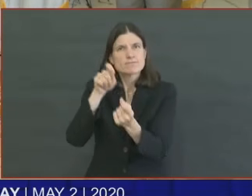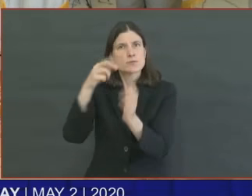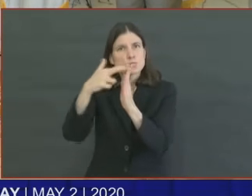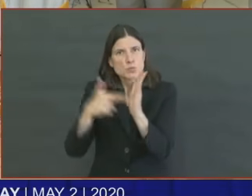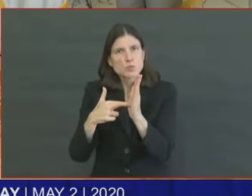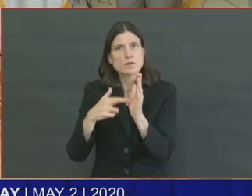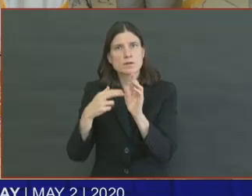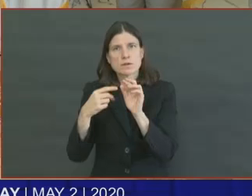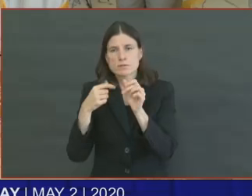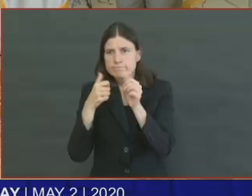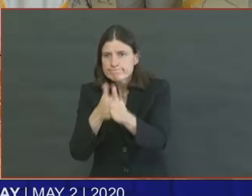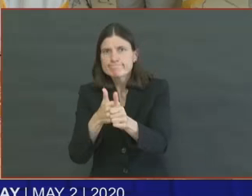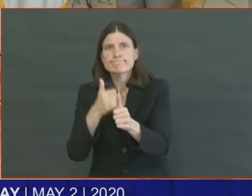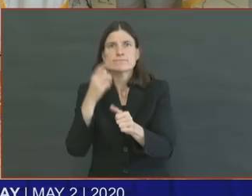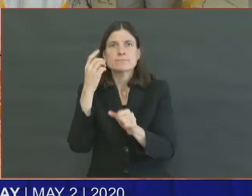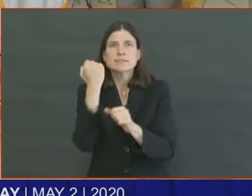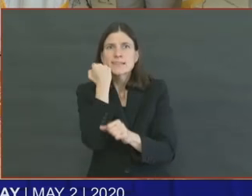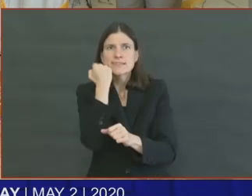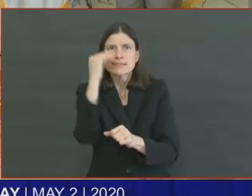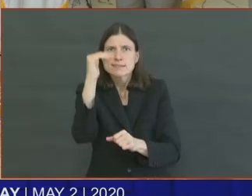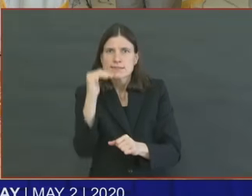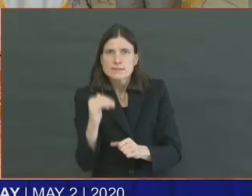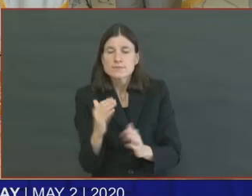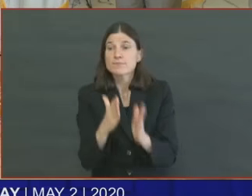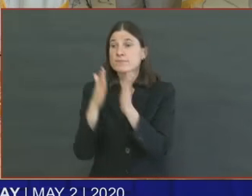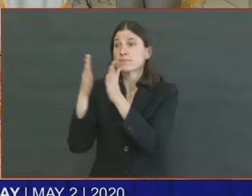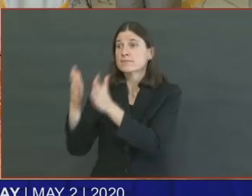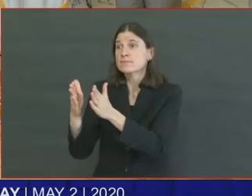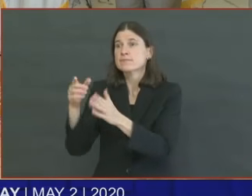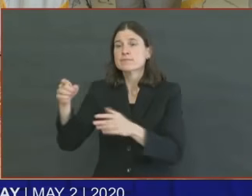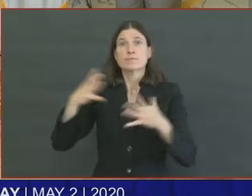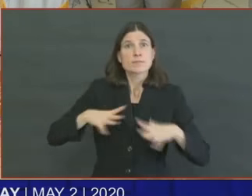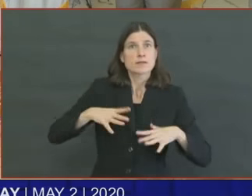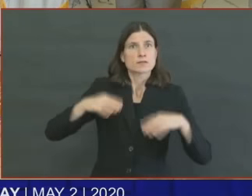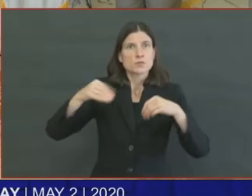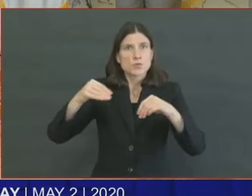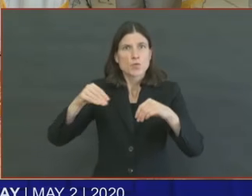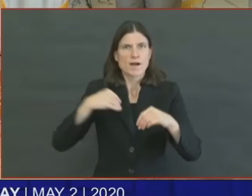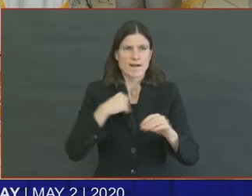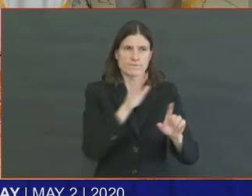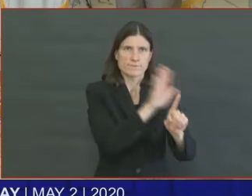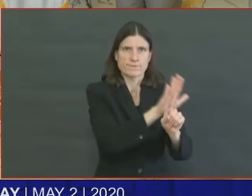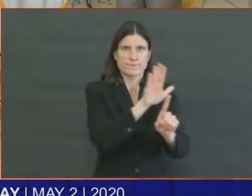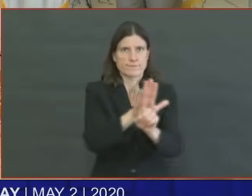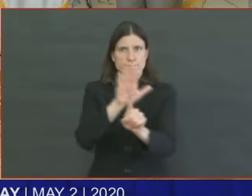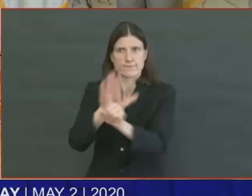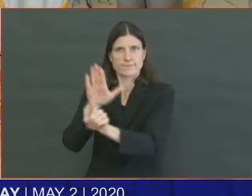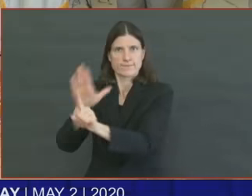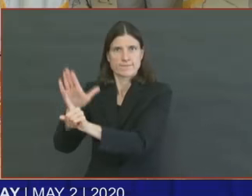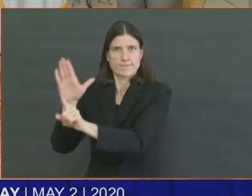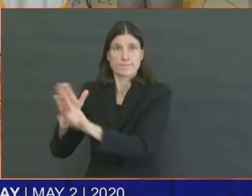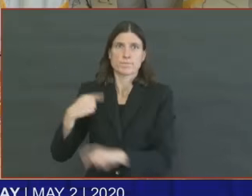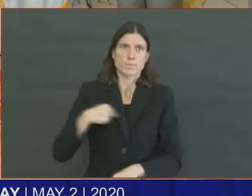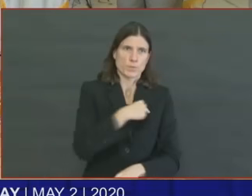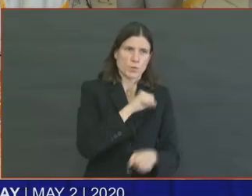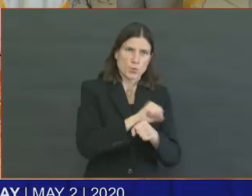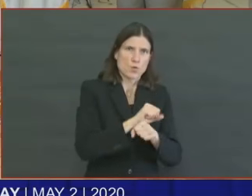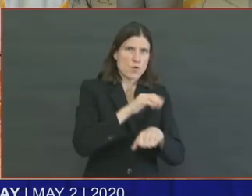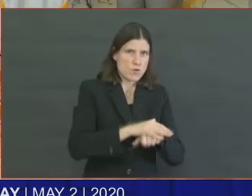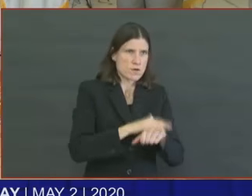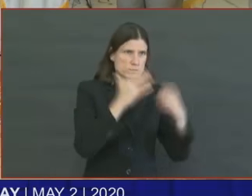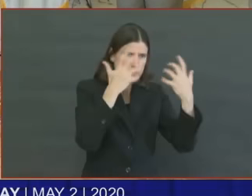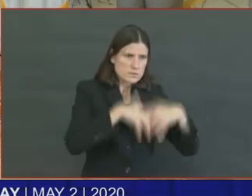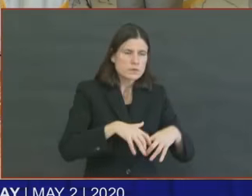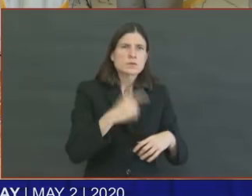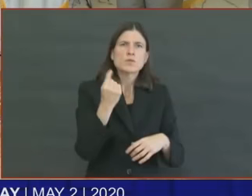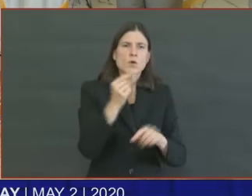saying, okay, what does that setting have to look like in terms of social distancing, maybe temperature taking,